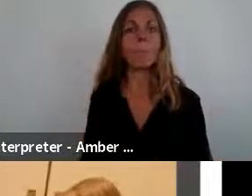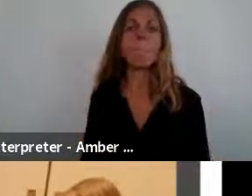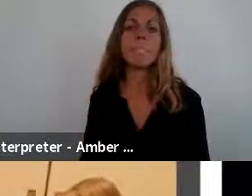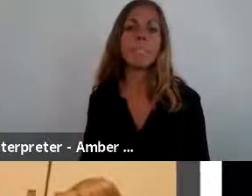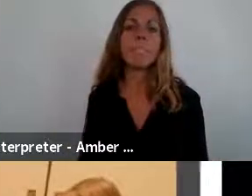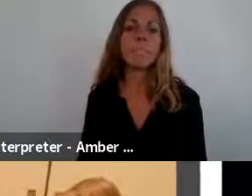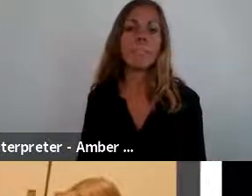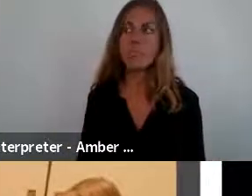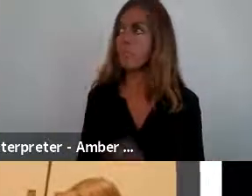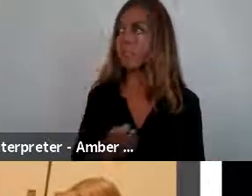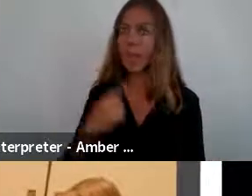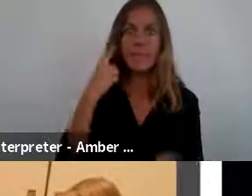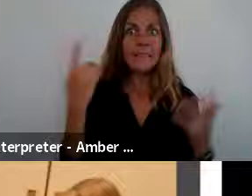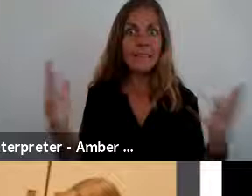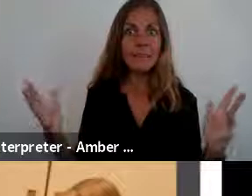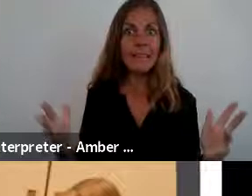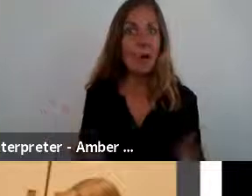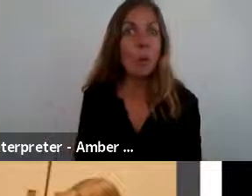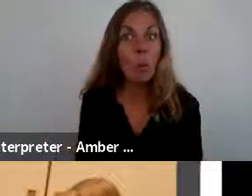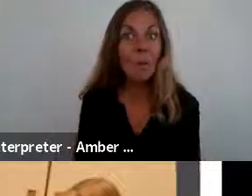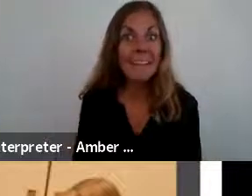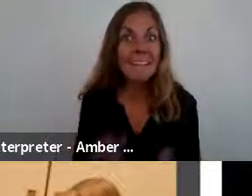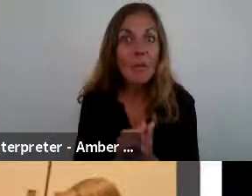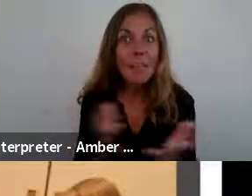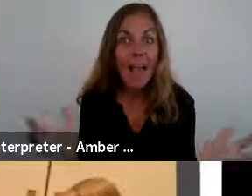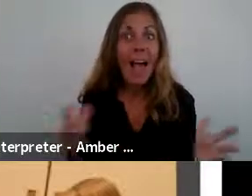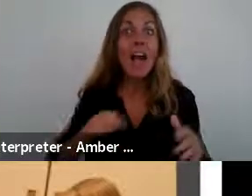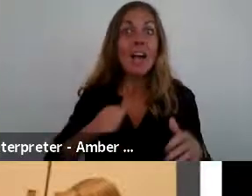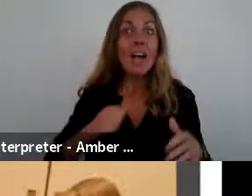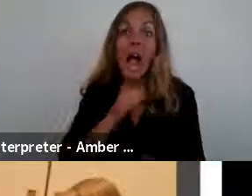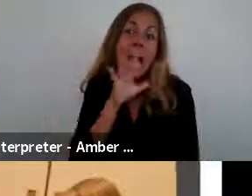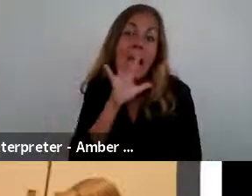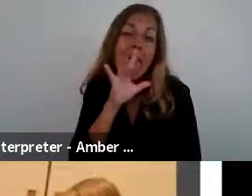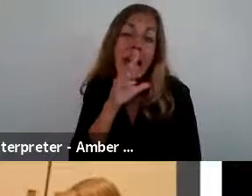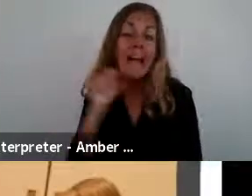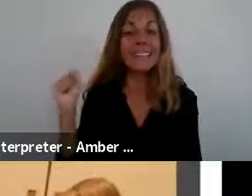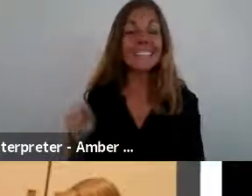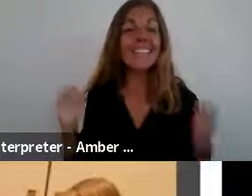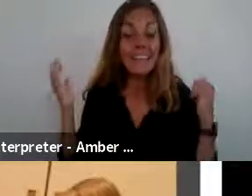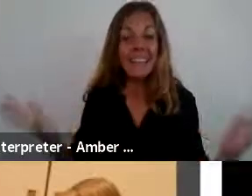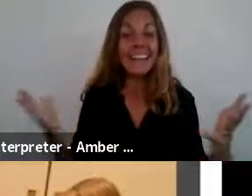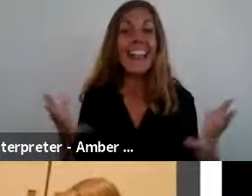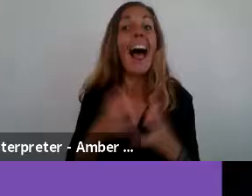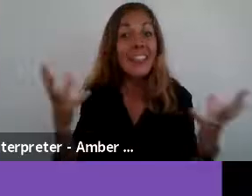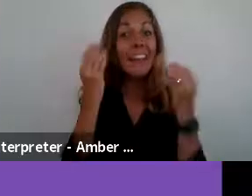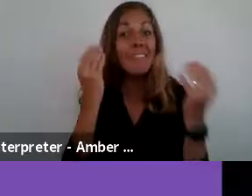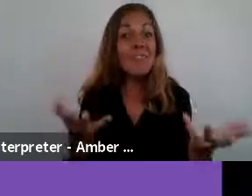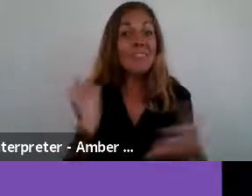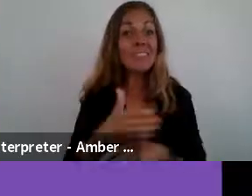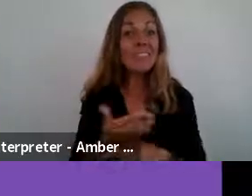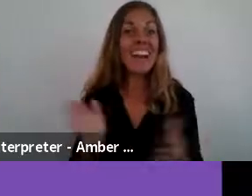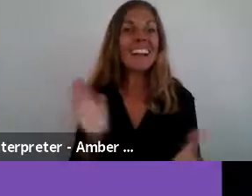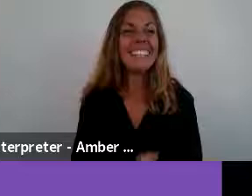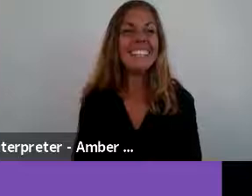I think that was it. That was a lot. I'm sorry I spoke so fast, but it was a lot of information to get out to you guys.